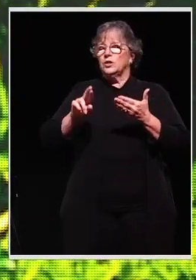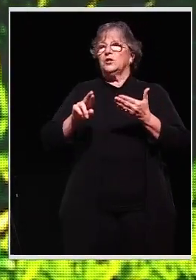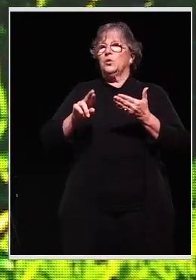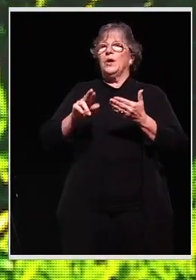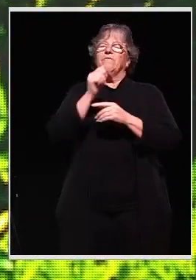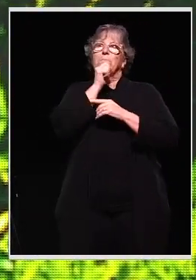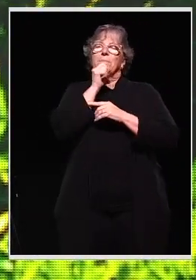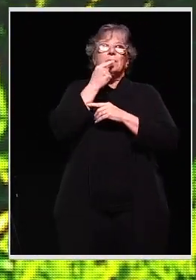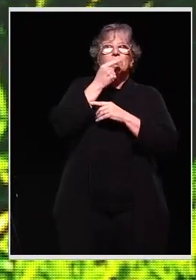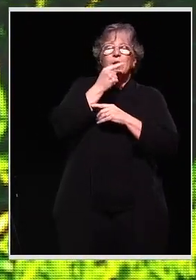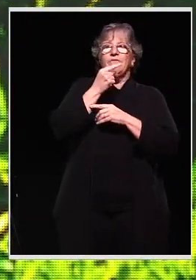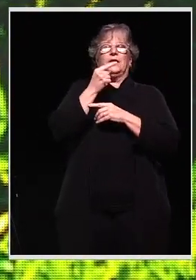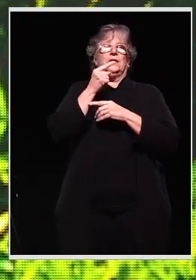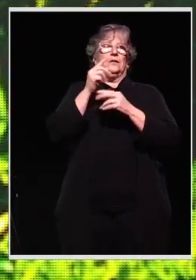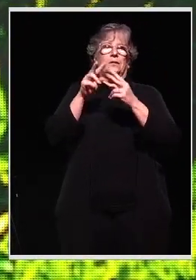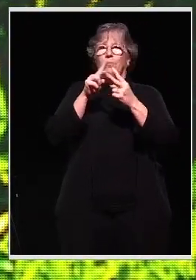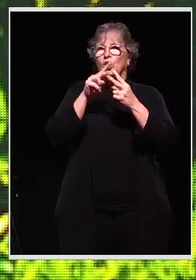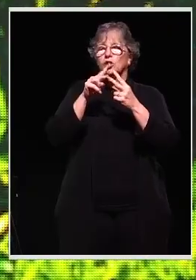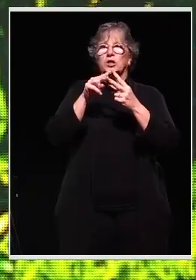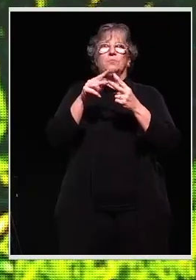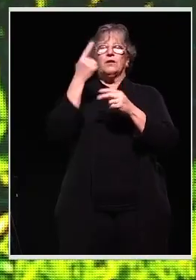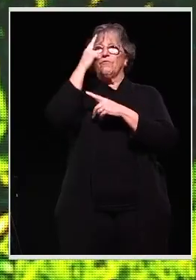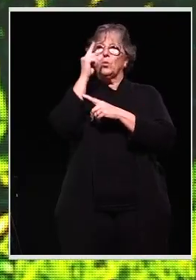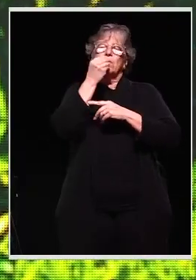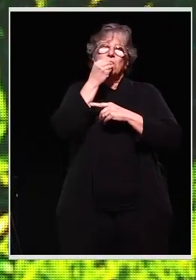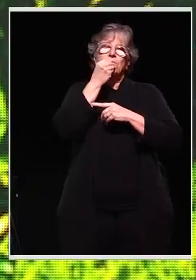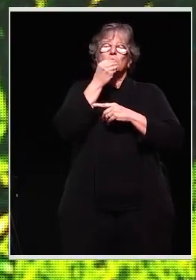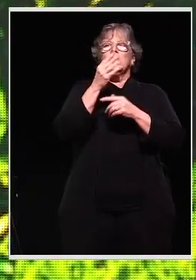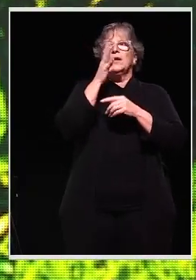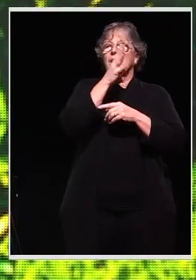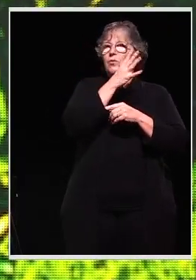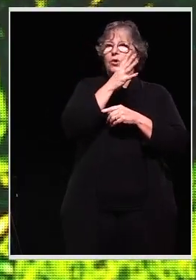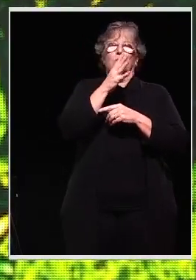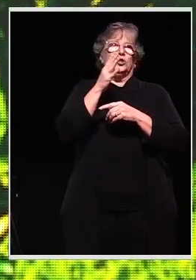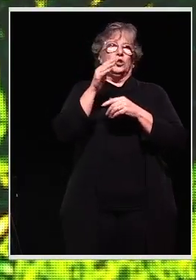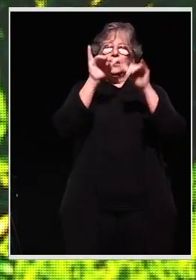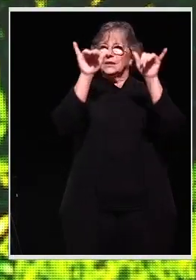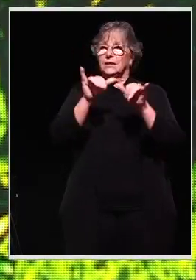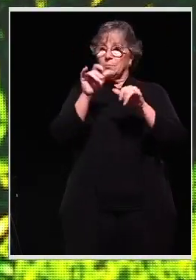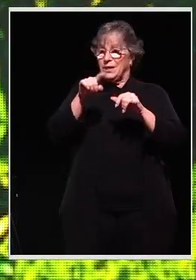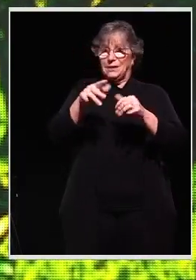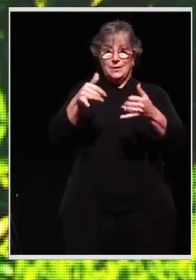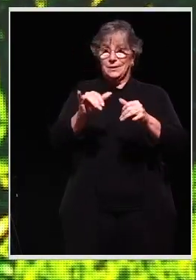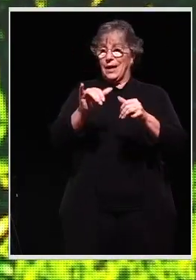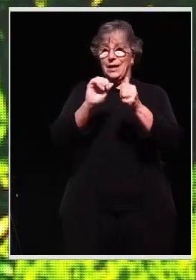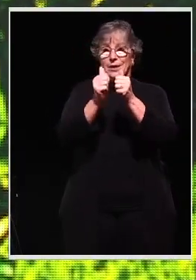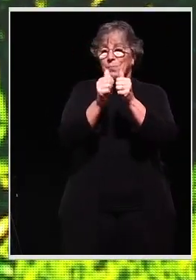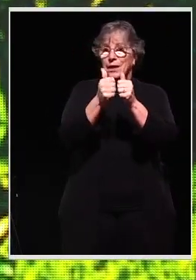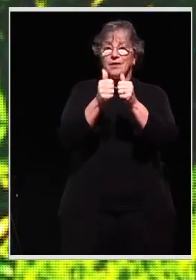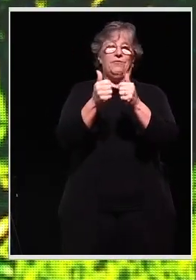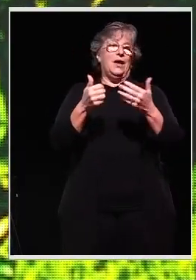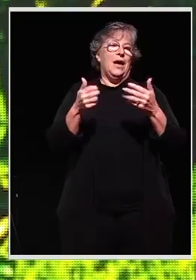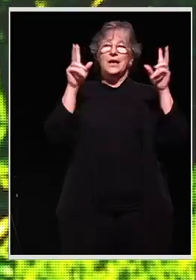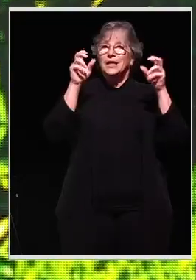to support the food and ag research that our food and agriculture system needs to stay competitive and to address issues like productivity